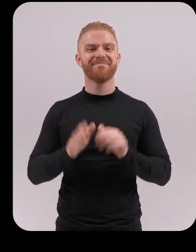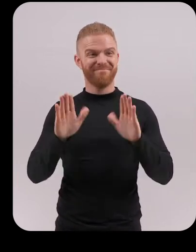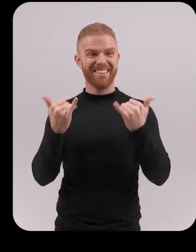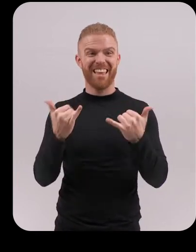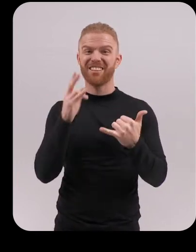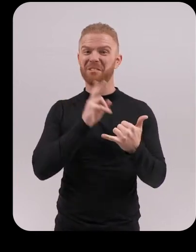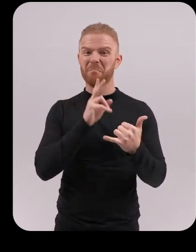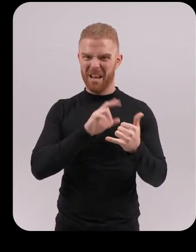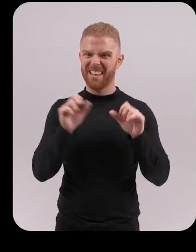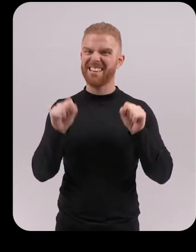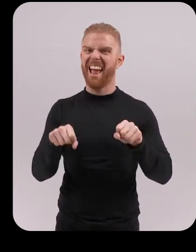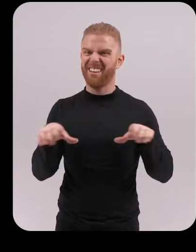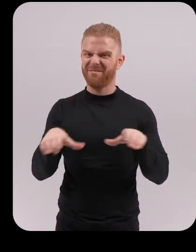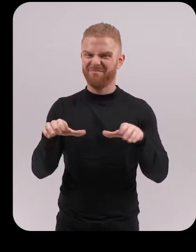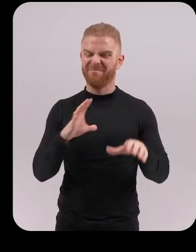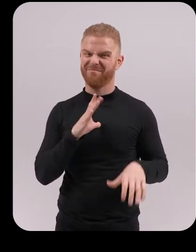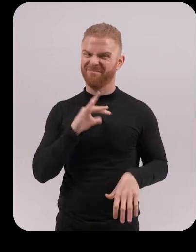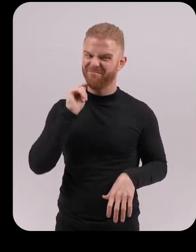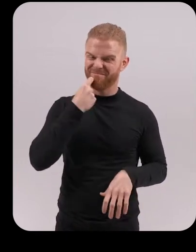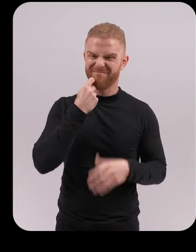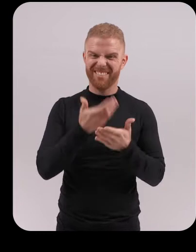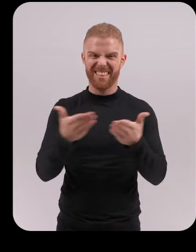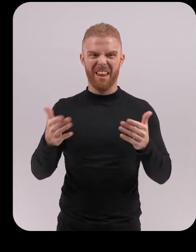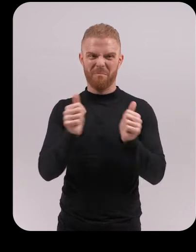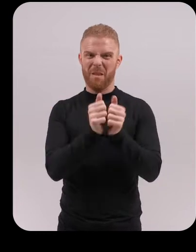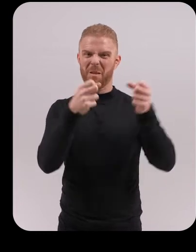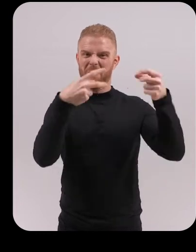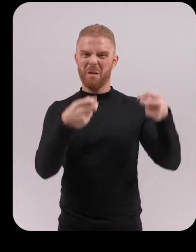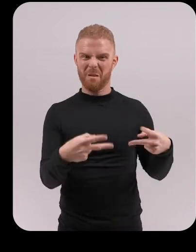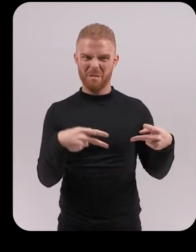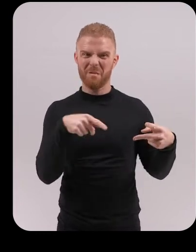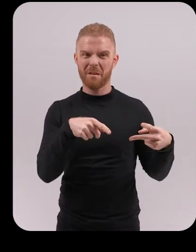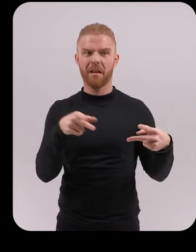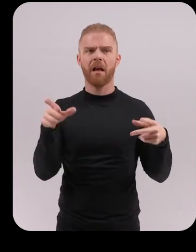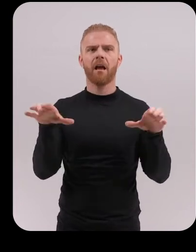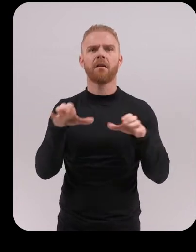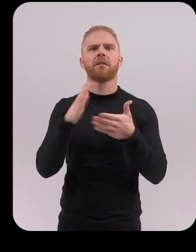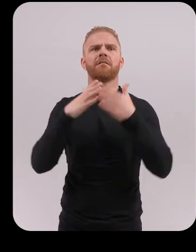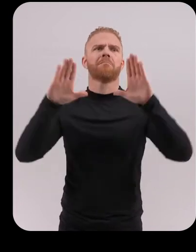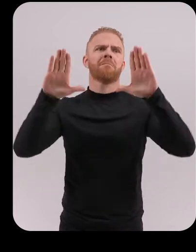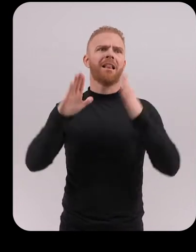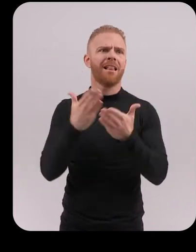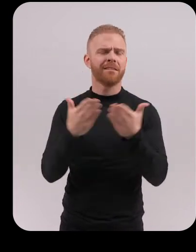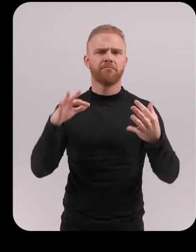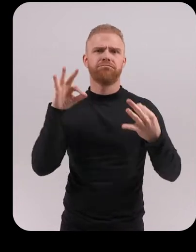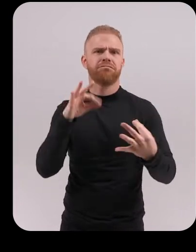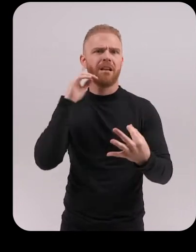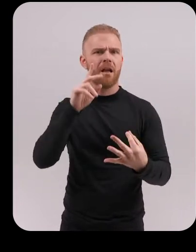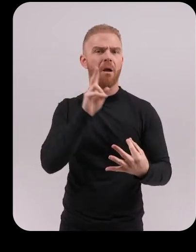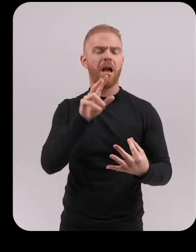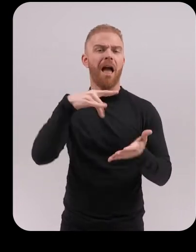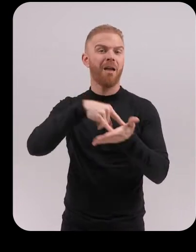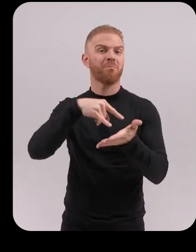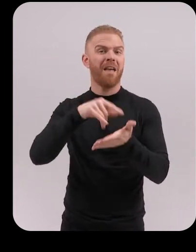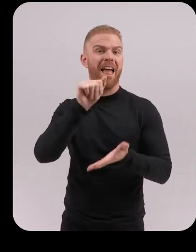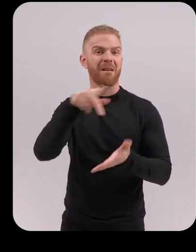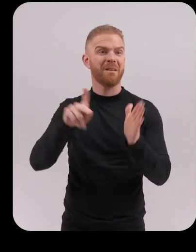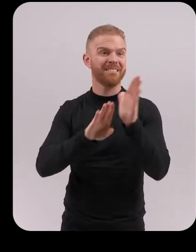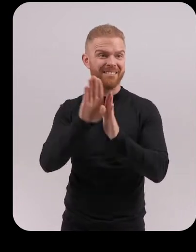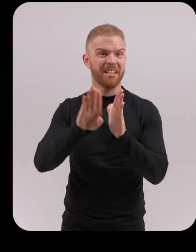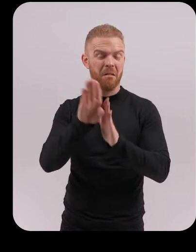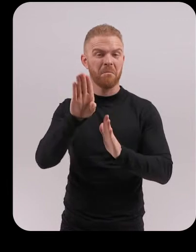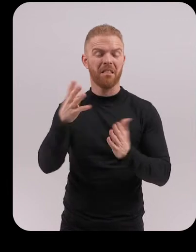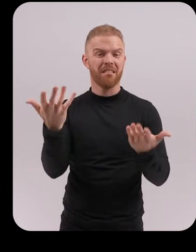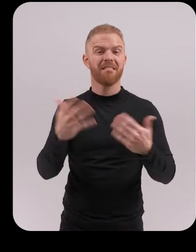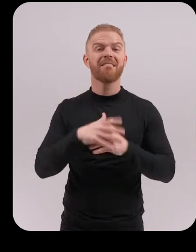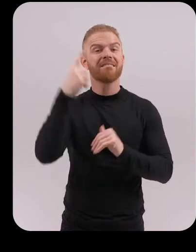Now, Gemini can do pretty cool things on code itself, but it also does some amazing things that are perfect for Android app development.